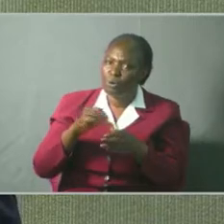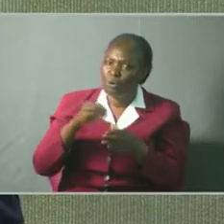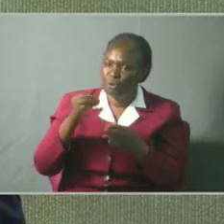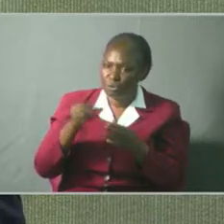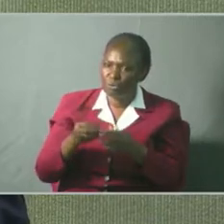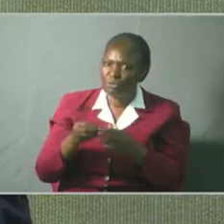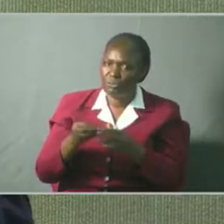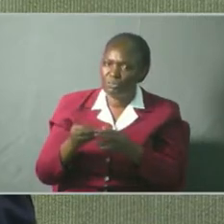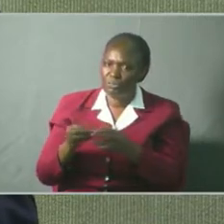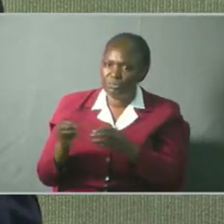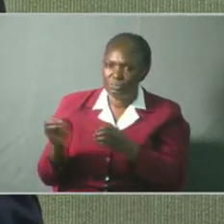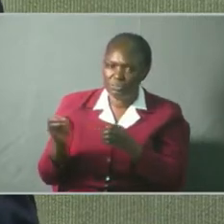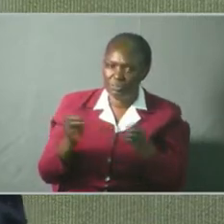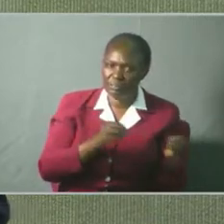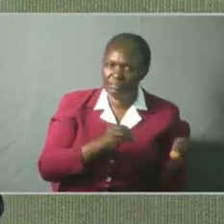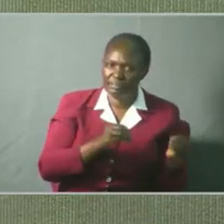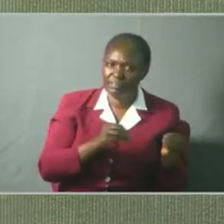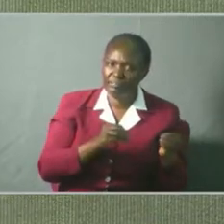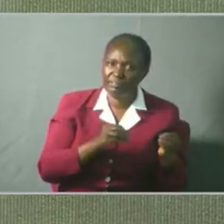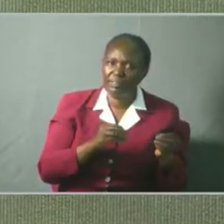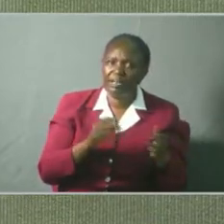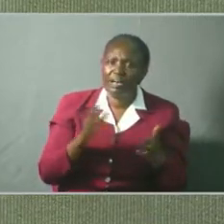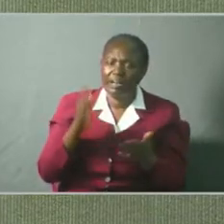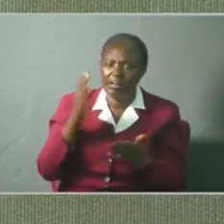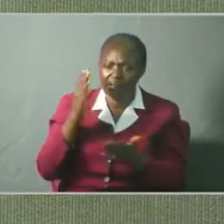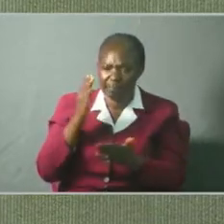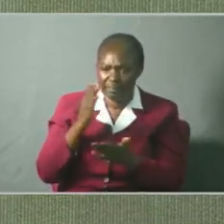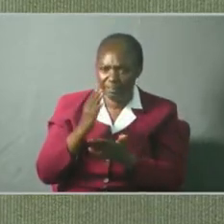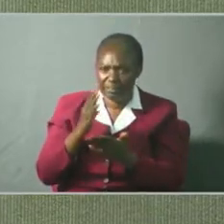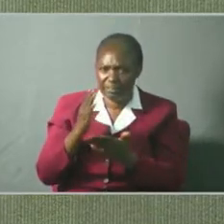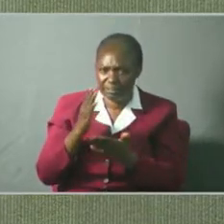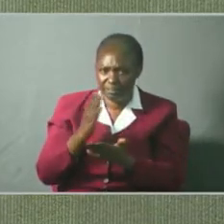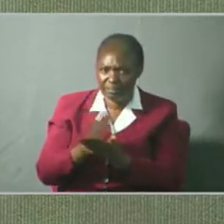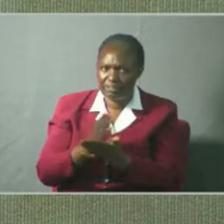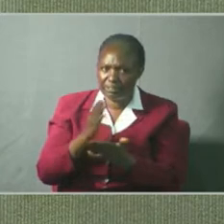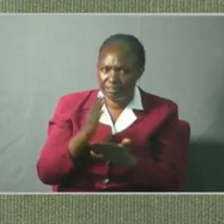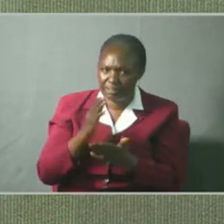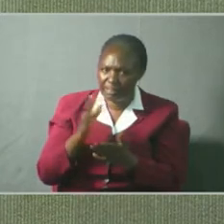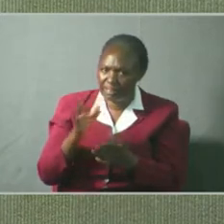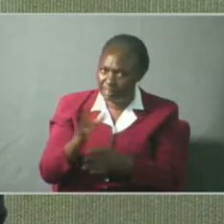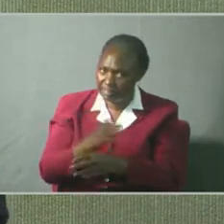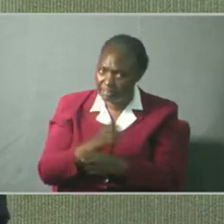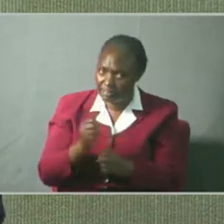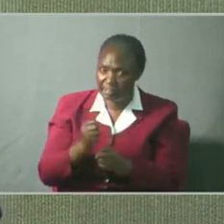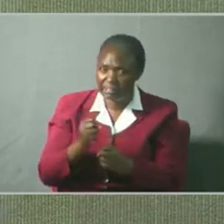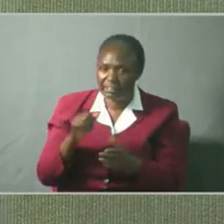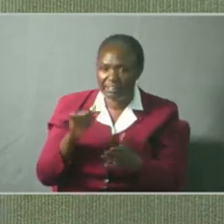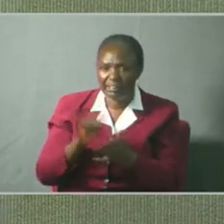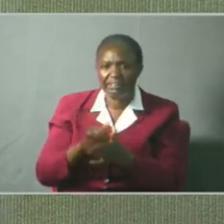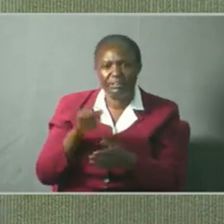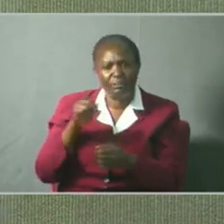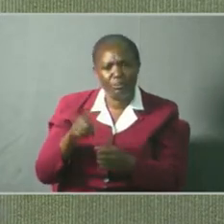I'm trusting that you are here because you held to the anchor.